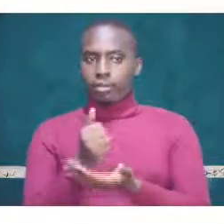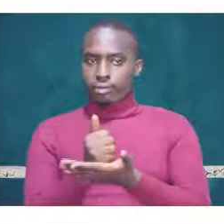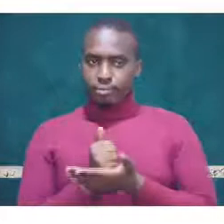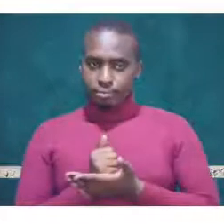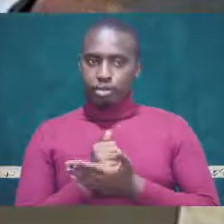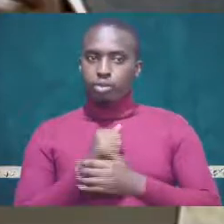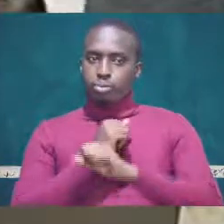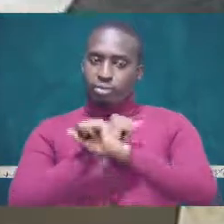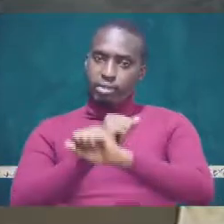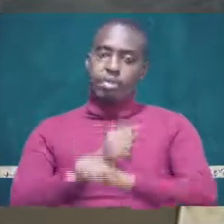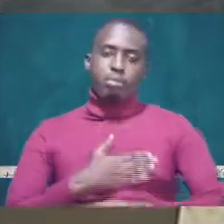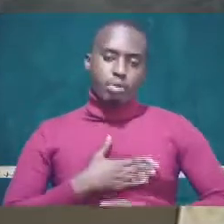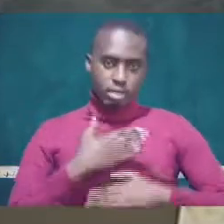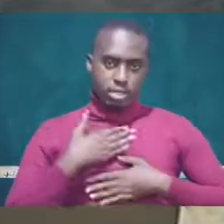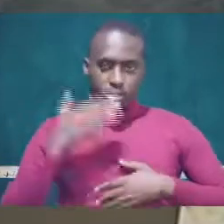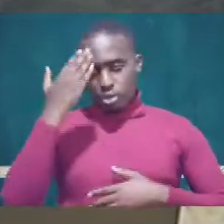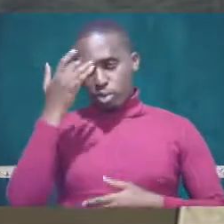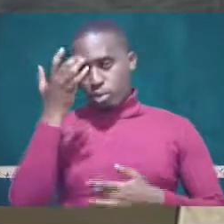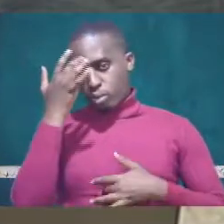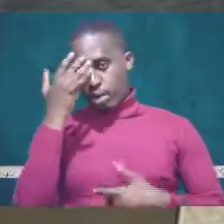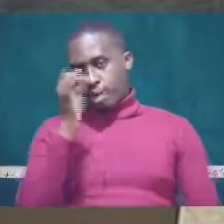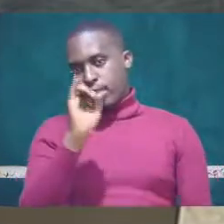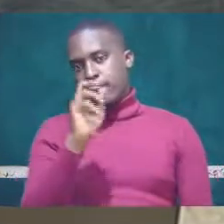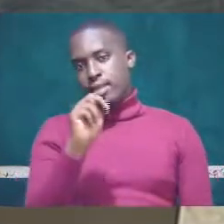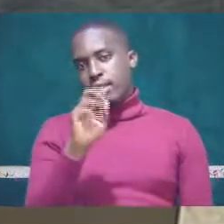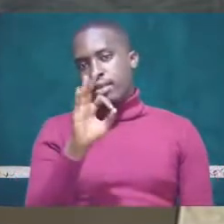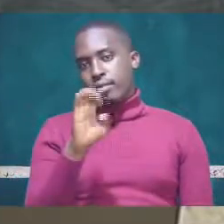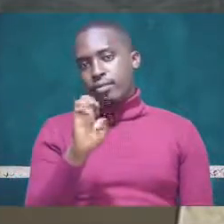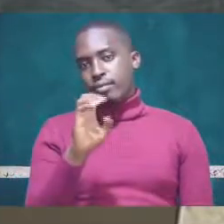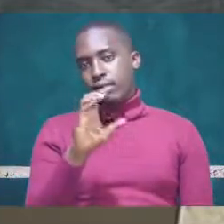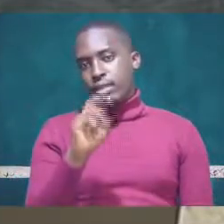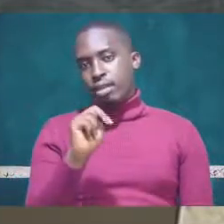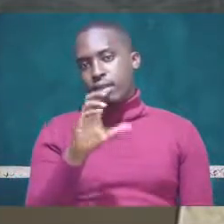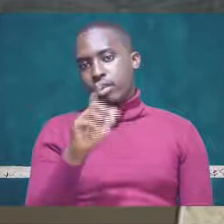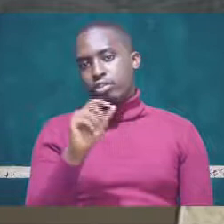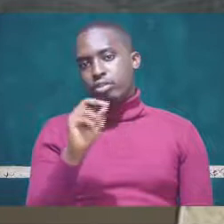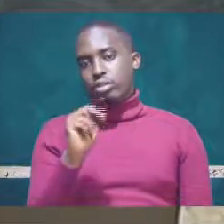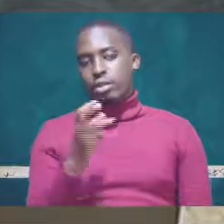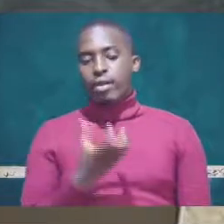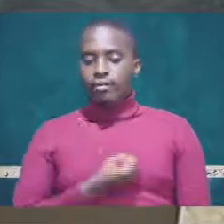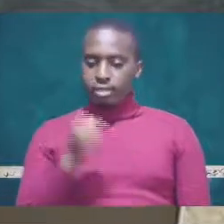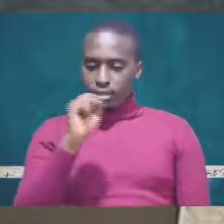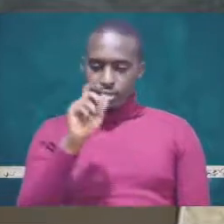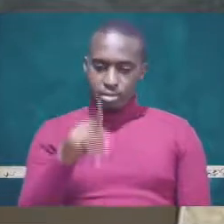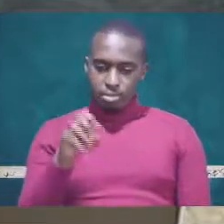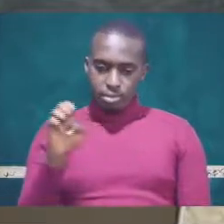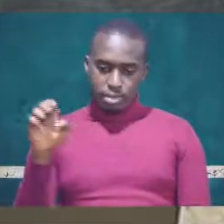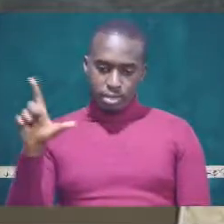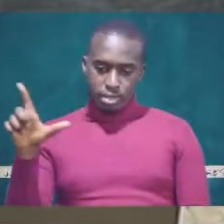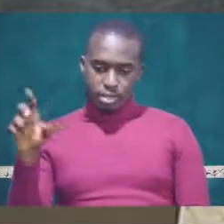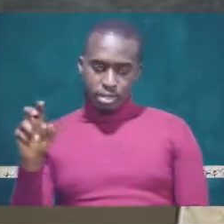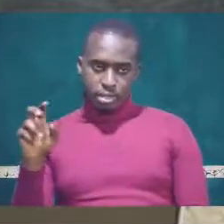help the body to prevent against infection also. So we have the spleen. The spleen is